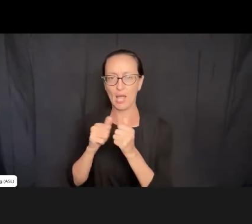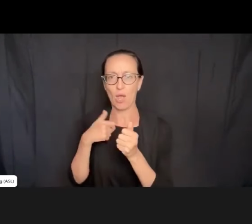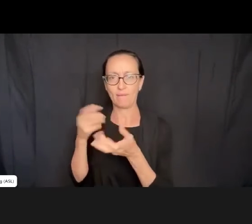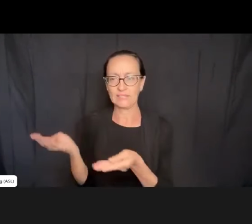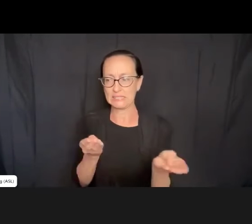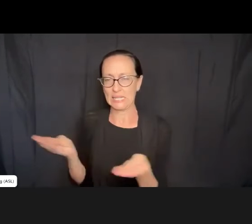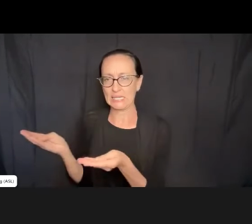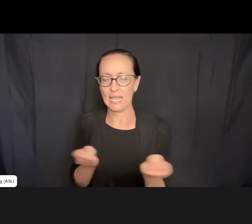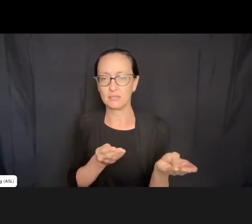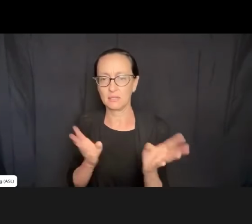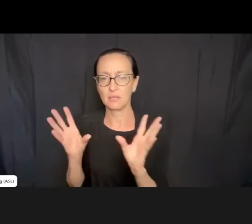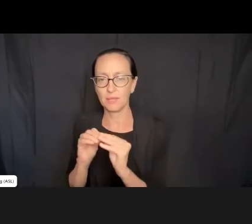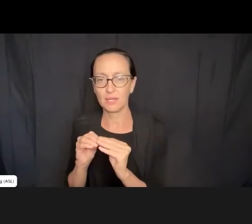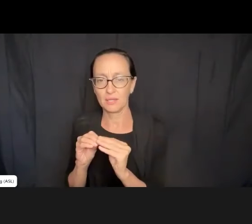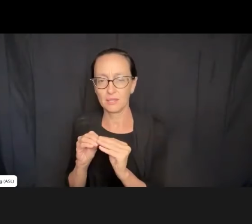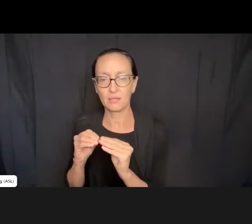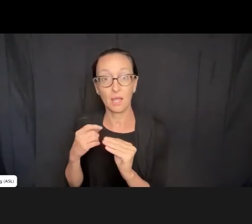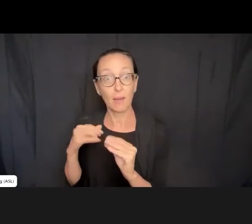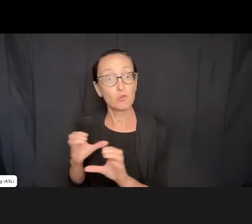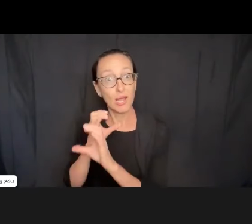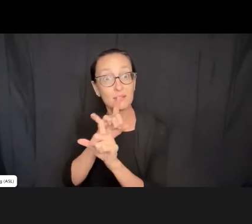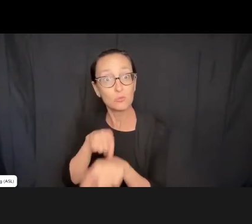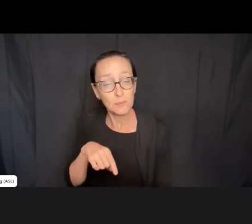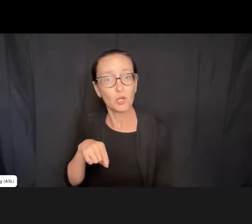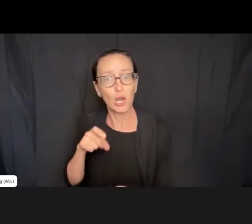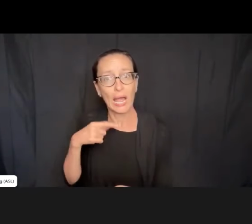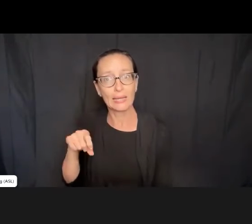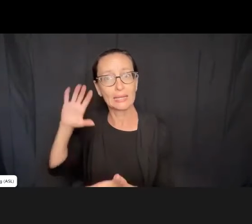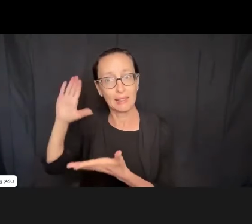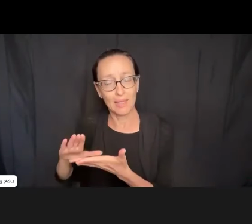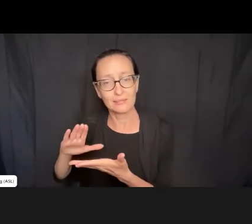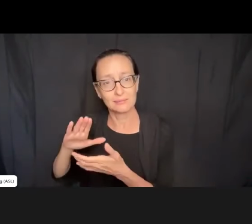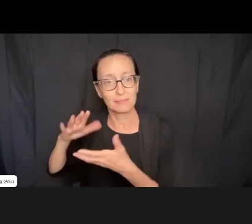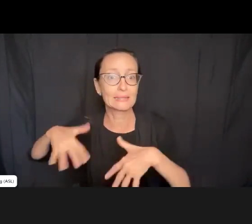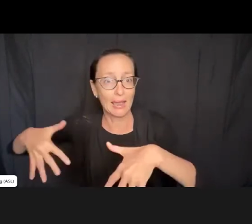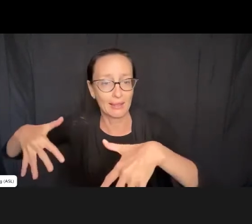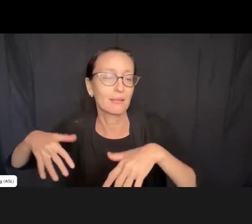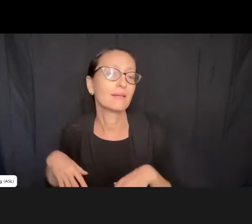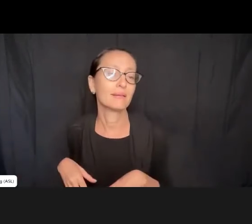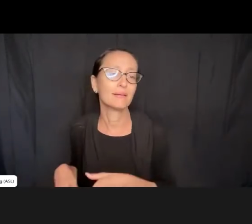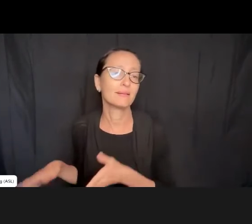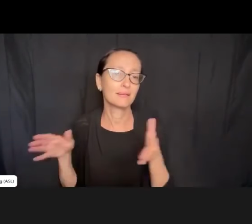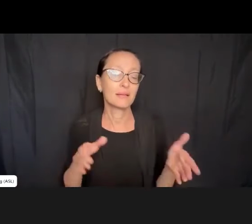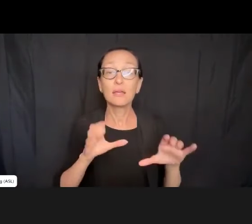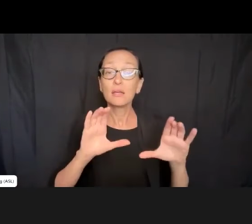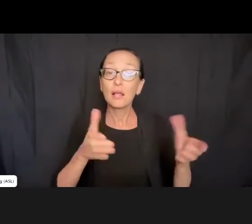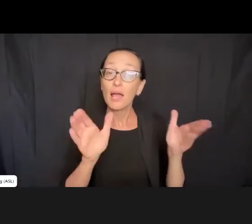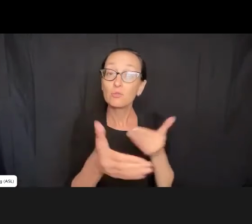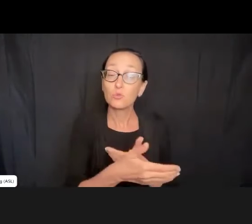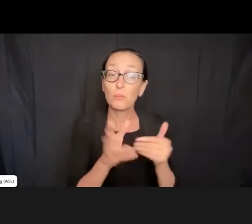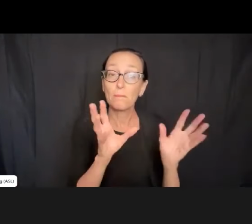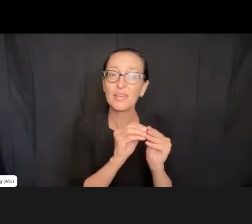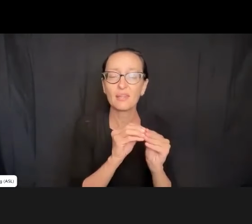our anxiety as crisis responders. Then there's what we refer to as classroom meetings. These are what we call kind of our down